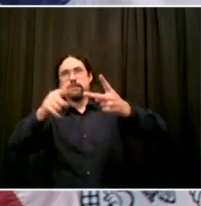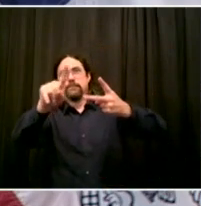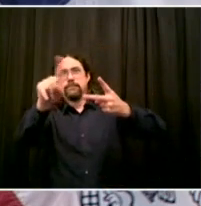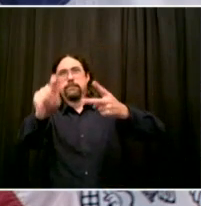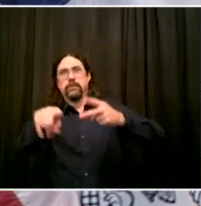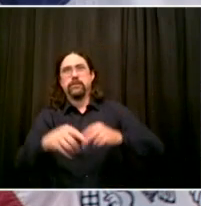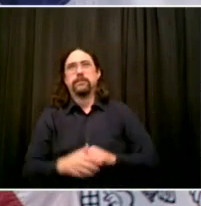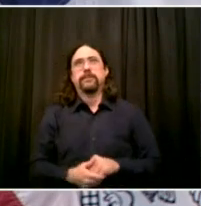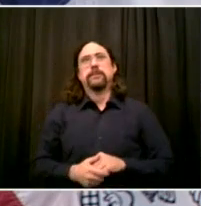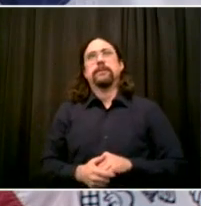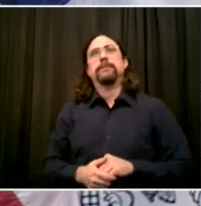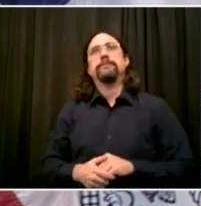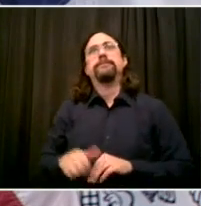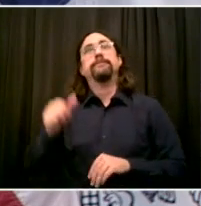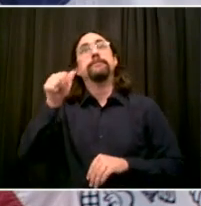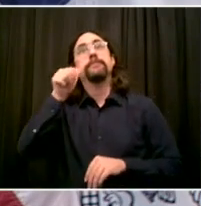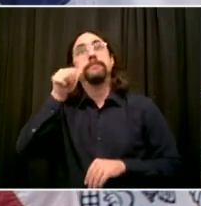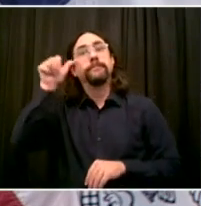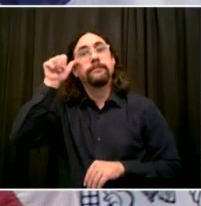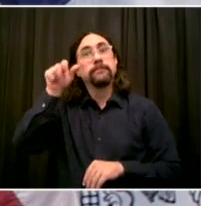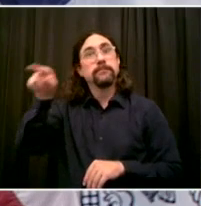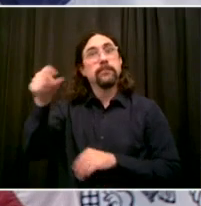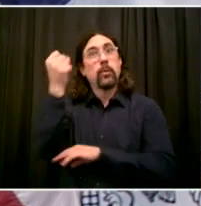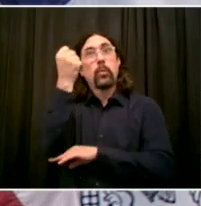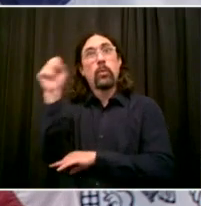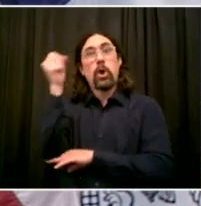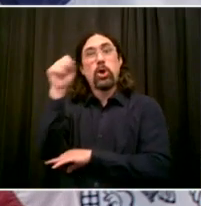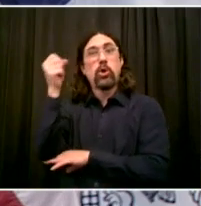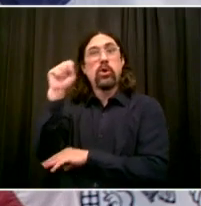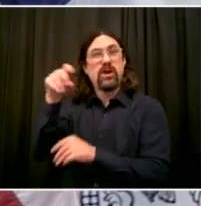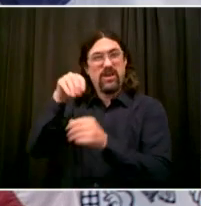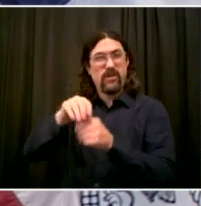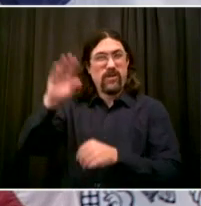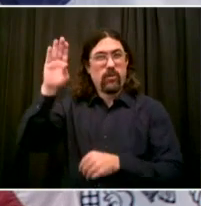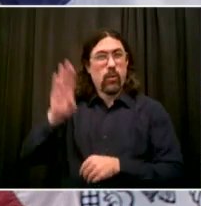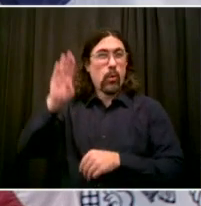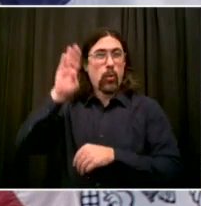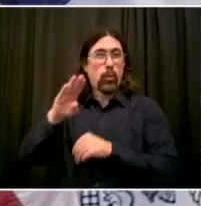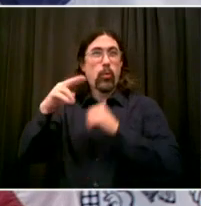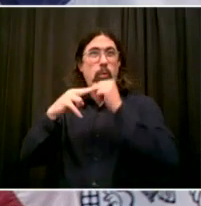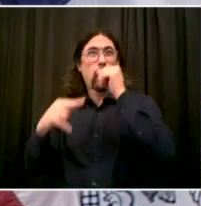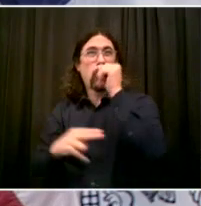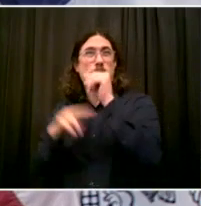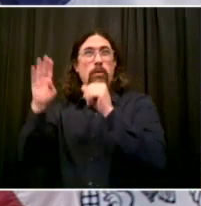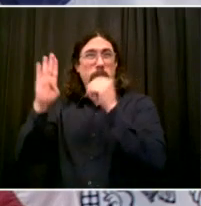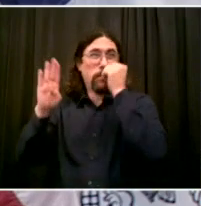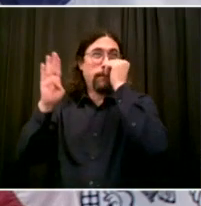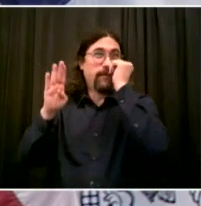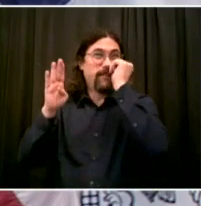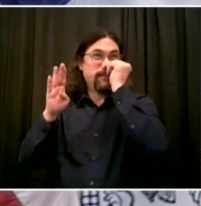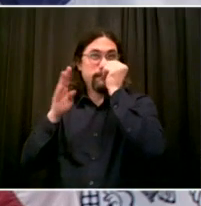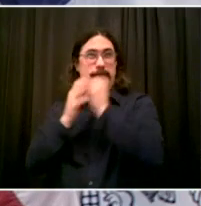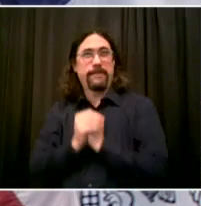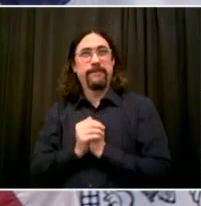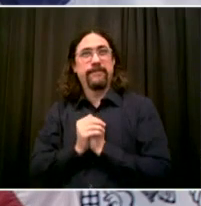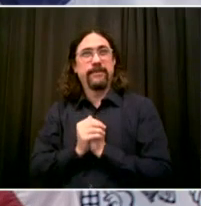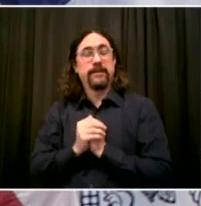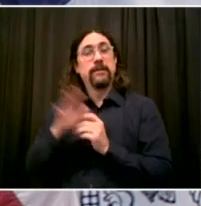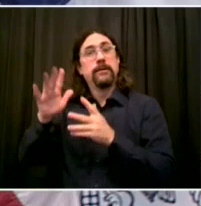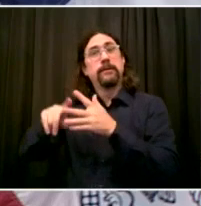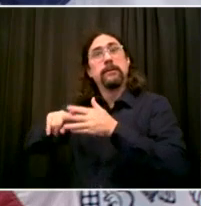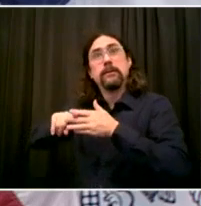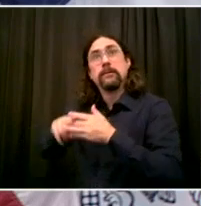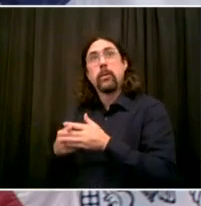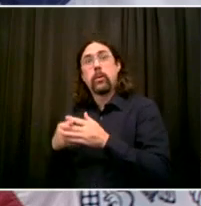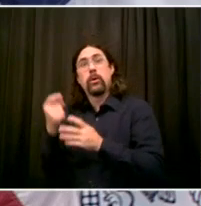the Sergeants Benevolent Association and Blue Lives Matter. Can you comment about that, noting